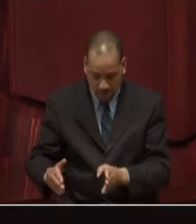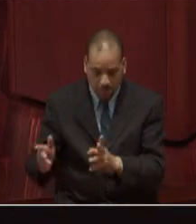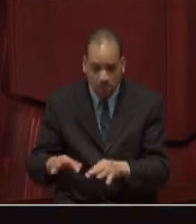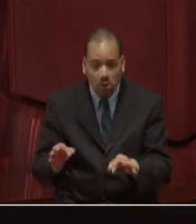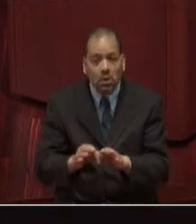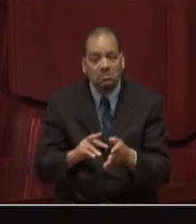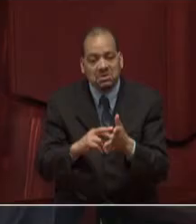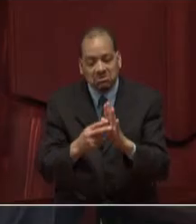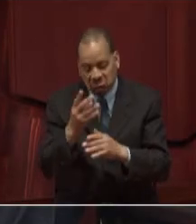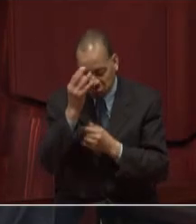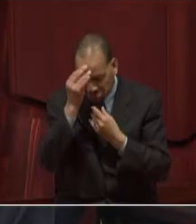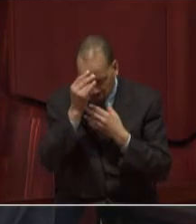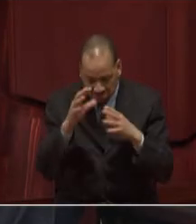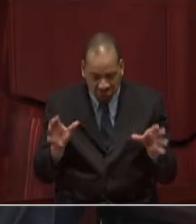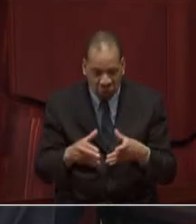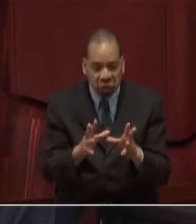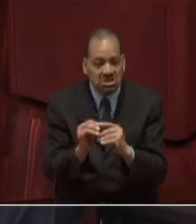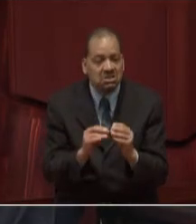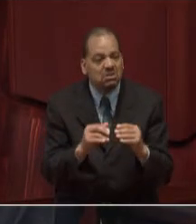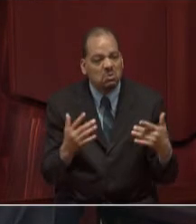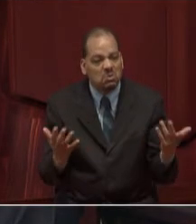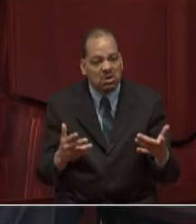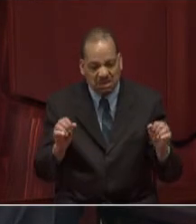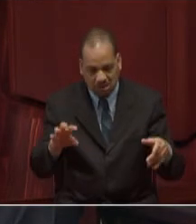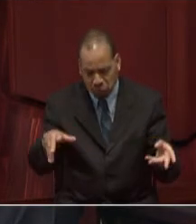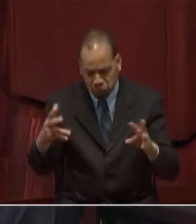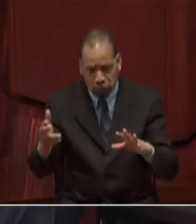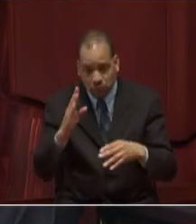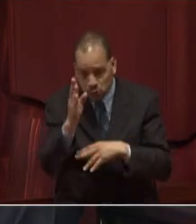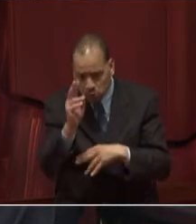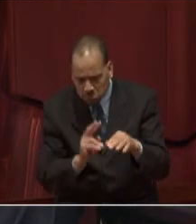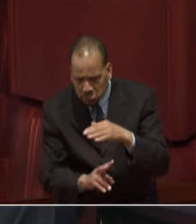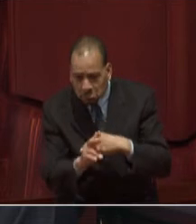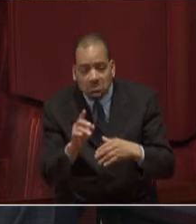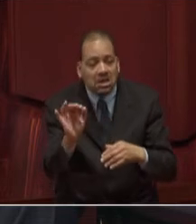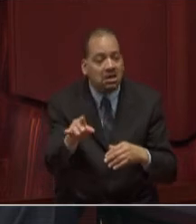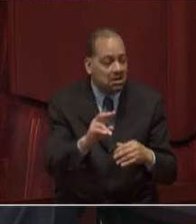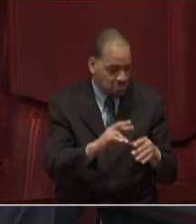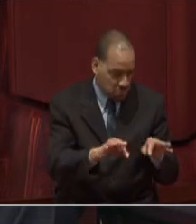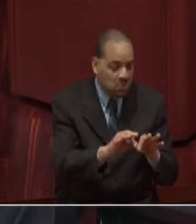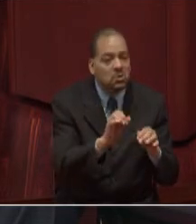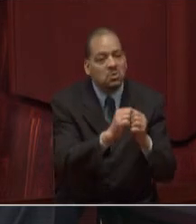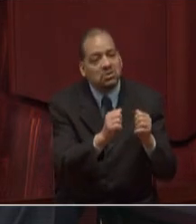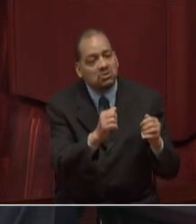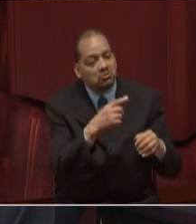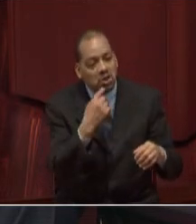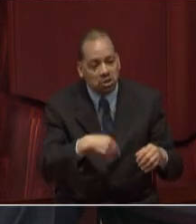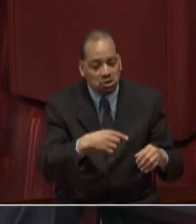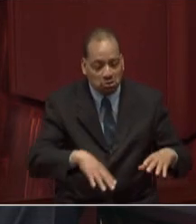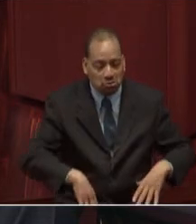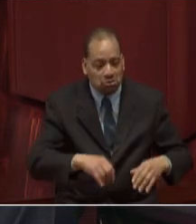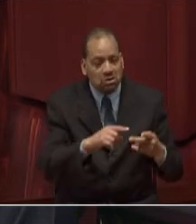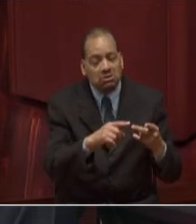over the horizon, what could go wrong, what might happen in the Middle East, Soviet Union or Russia now. And